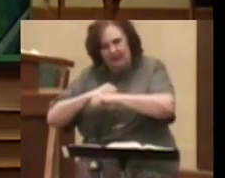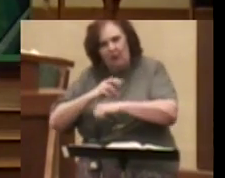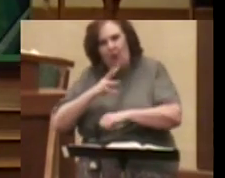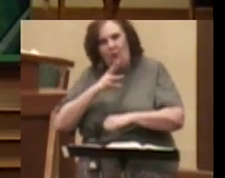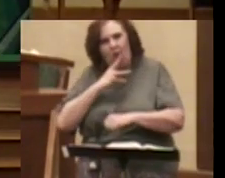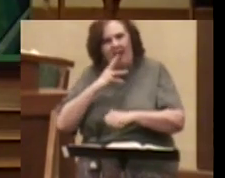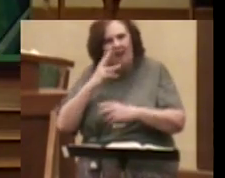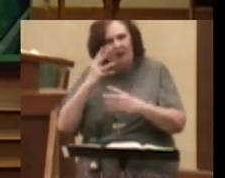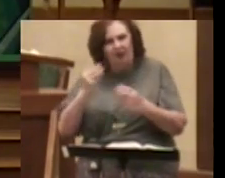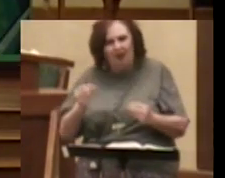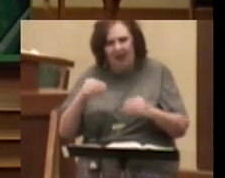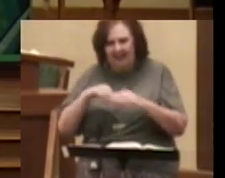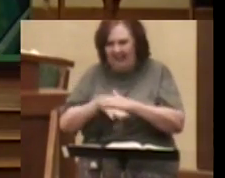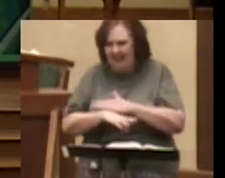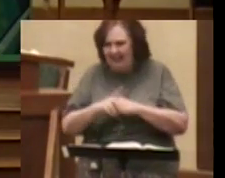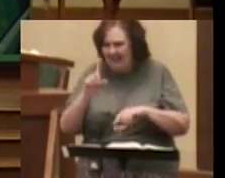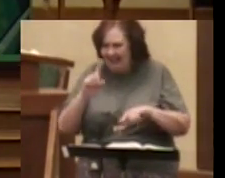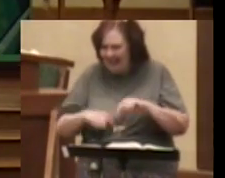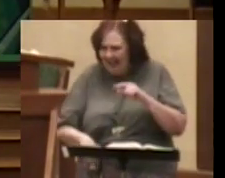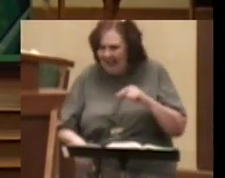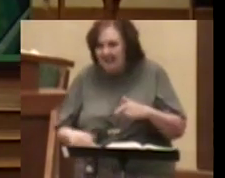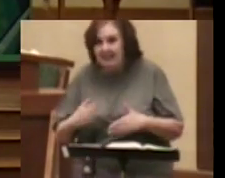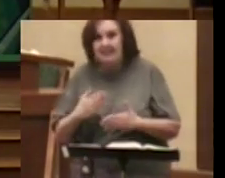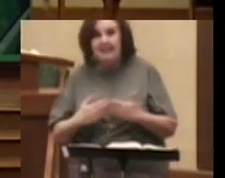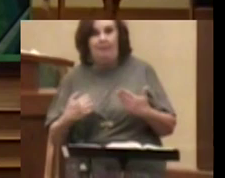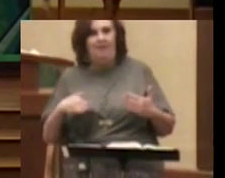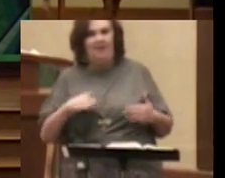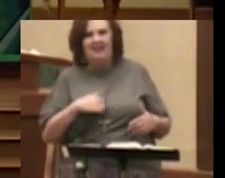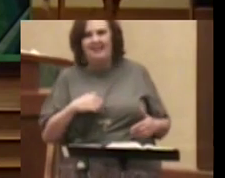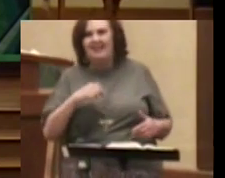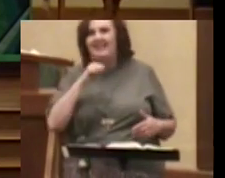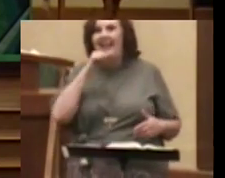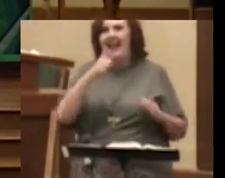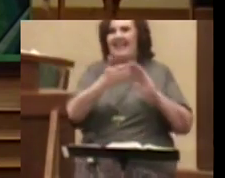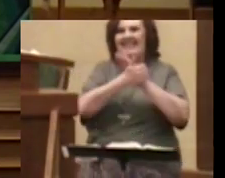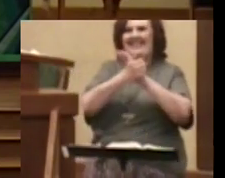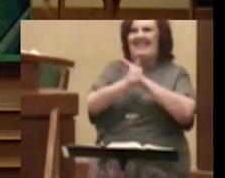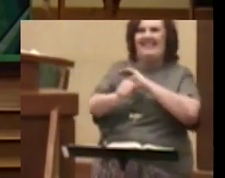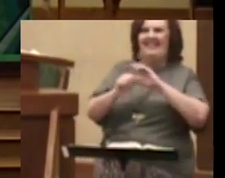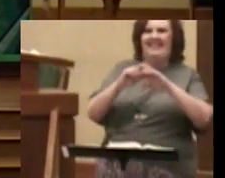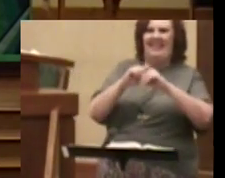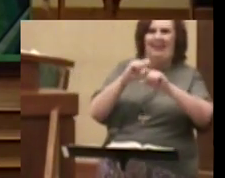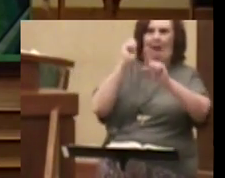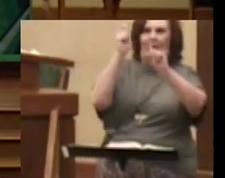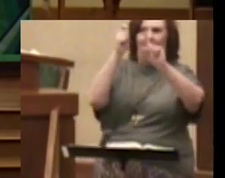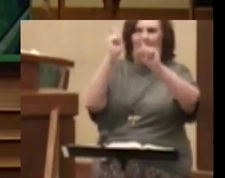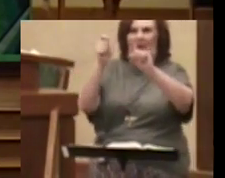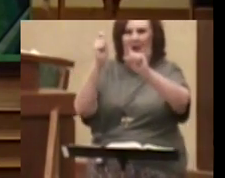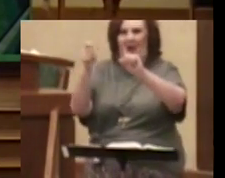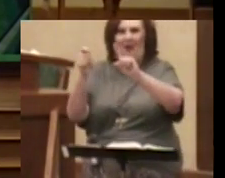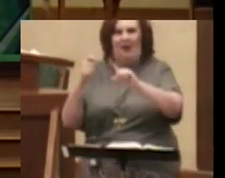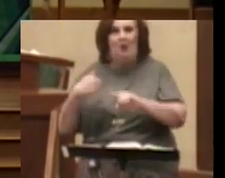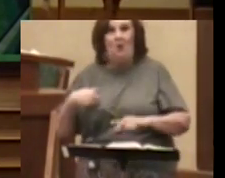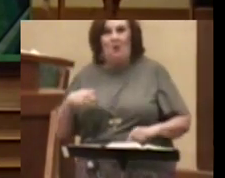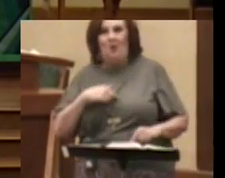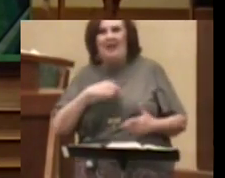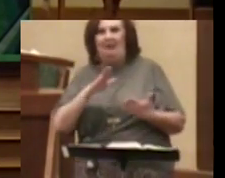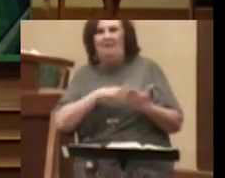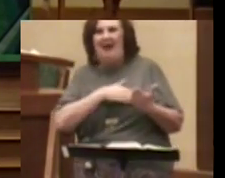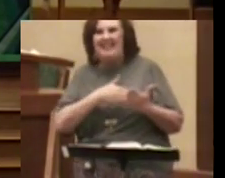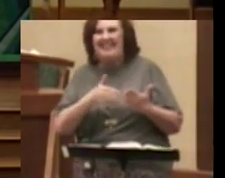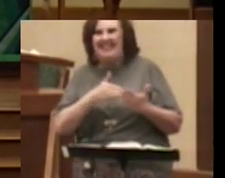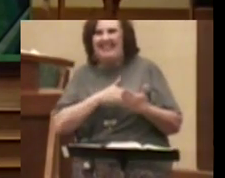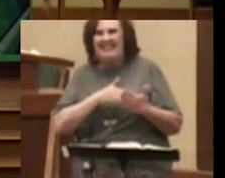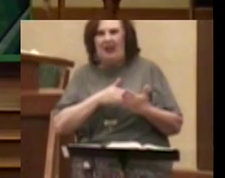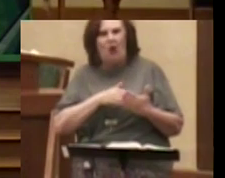living spaces. And some of us, who are a little less skilled in the roofing department, painted. We painted